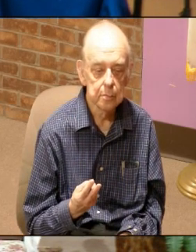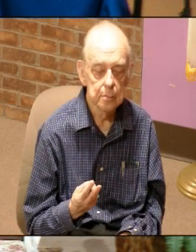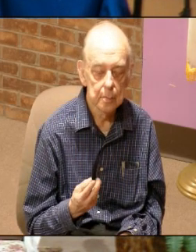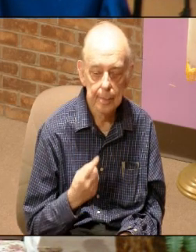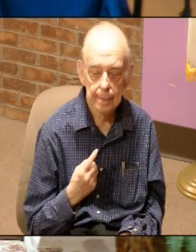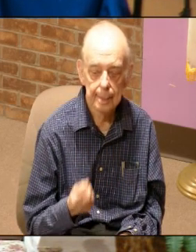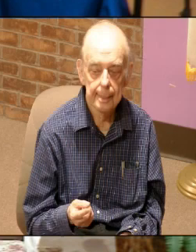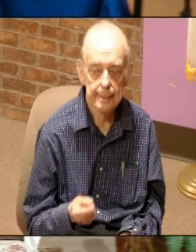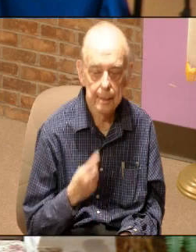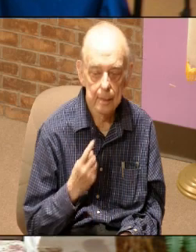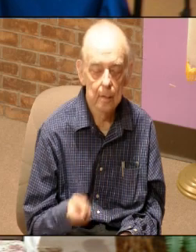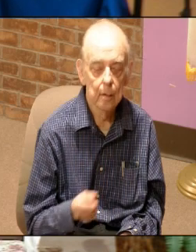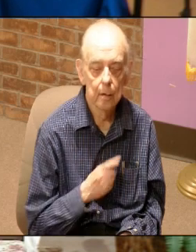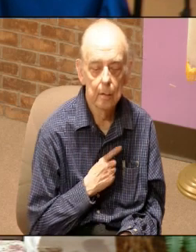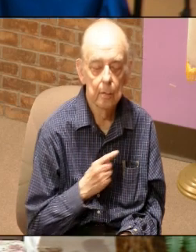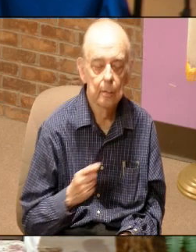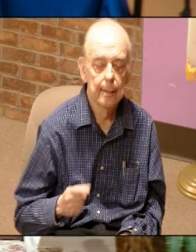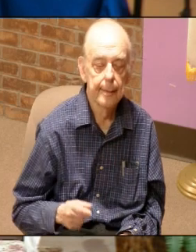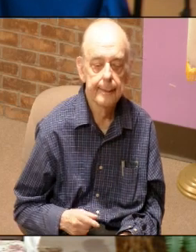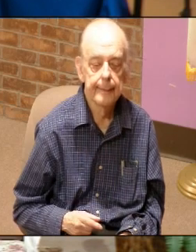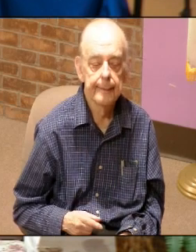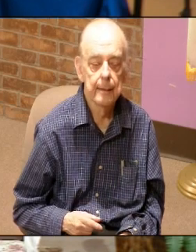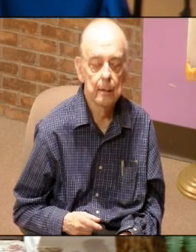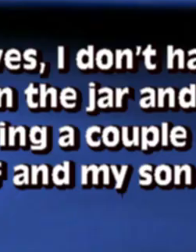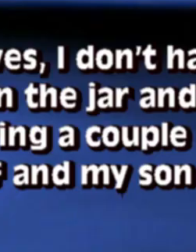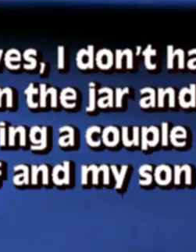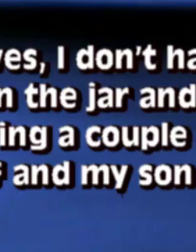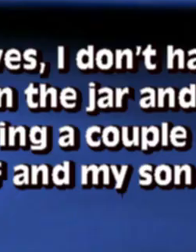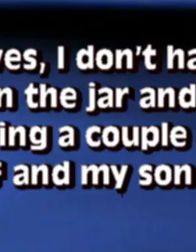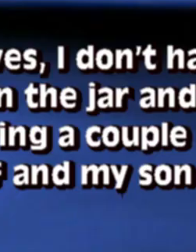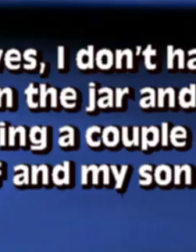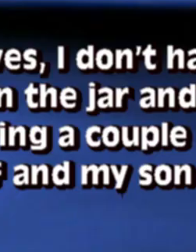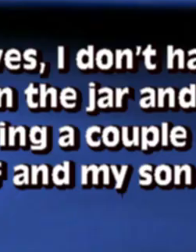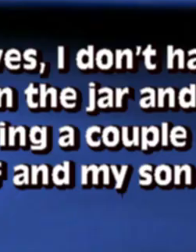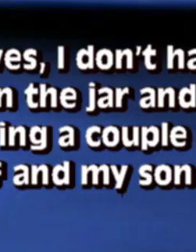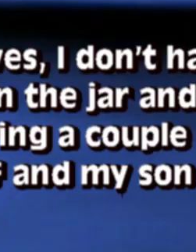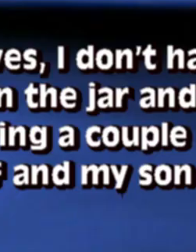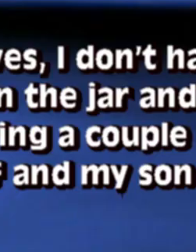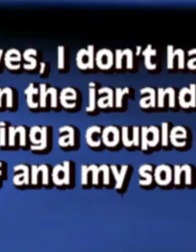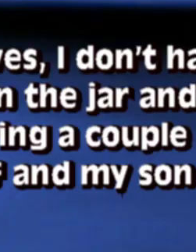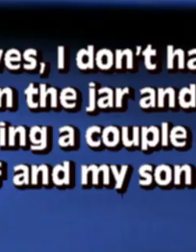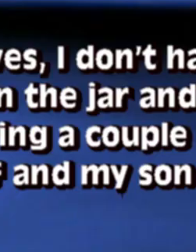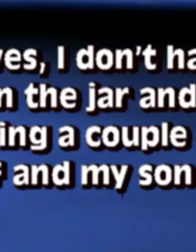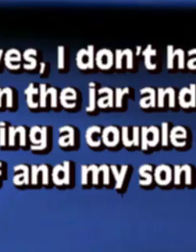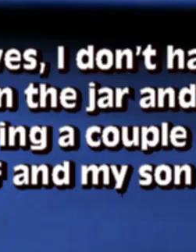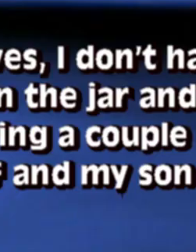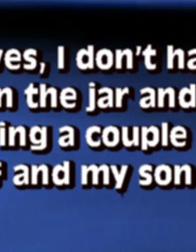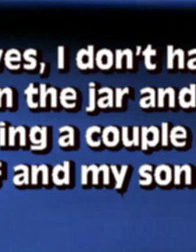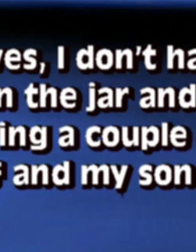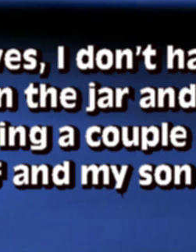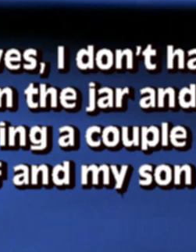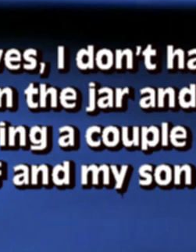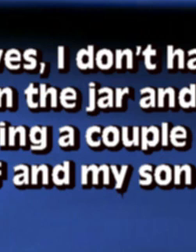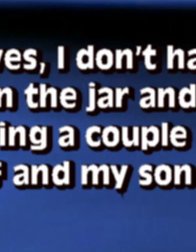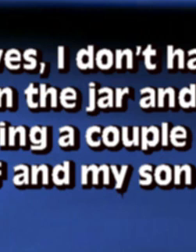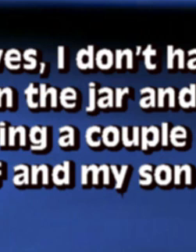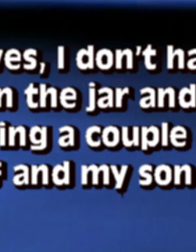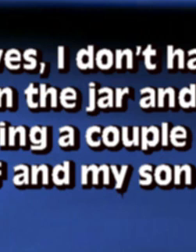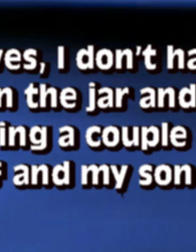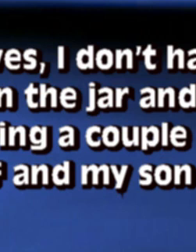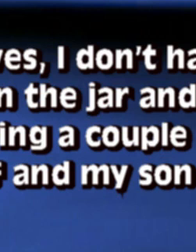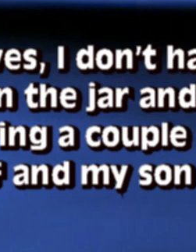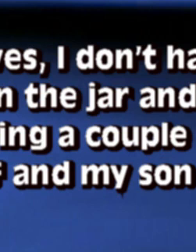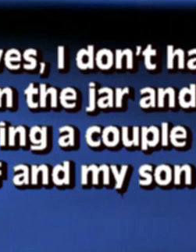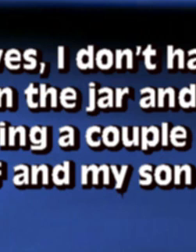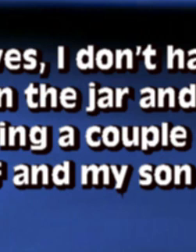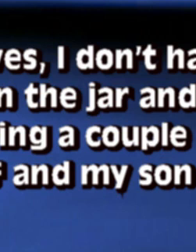it says as surely as the Lord the Lord your God lives I don't have any bread only handful of flour in a jar and a little